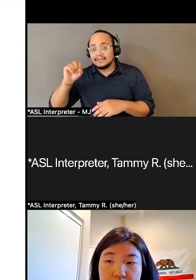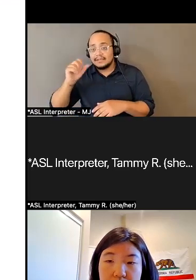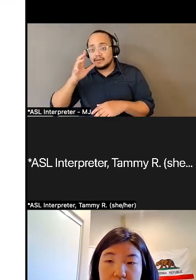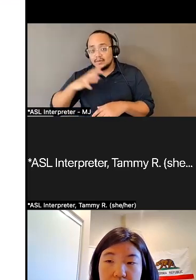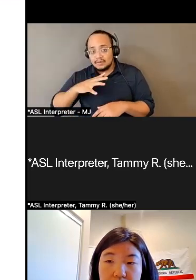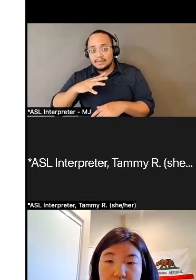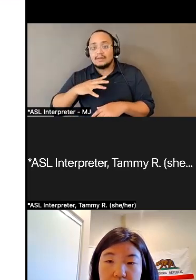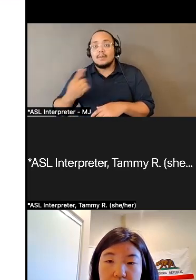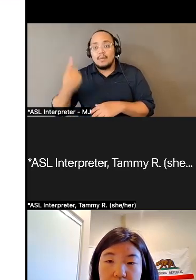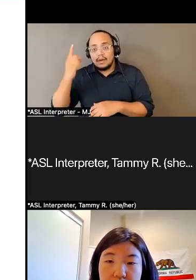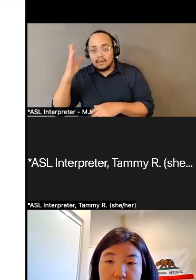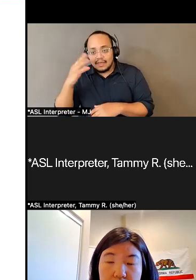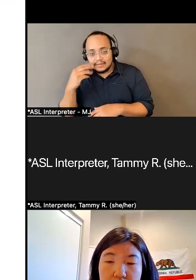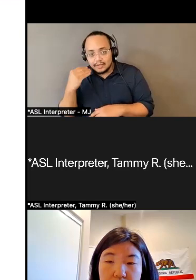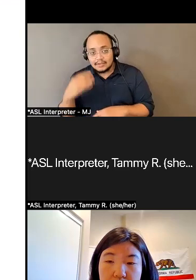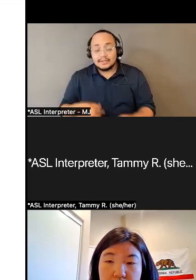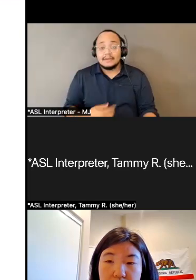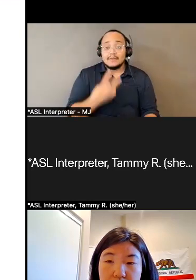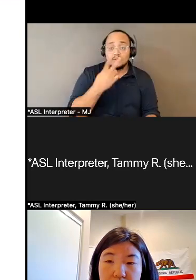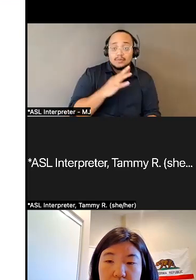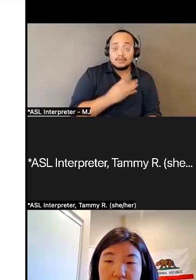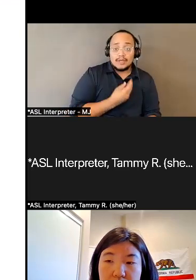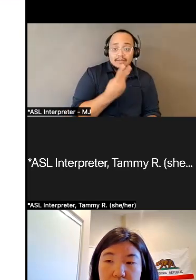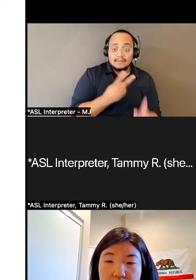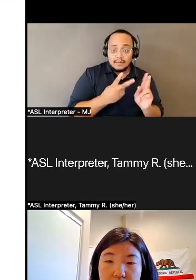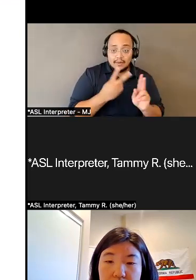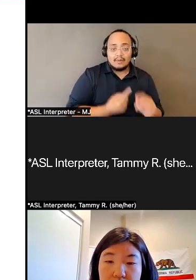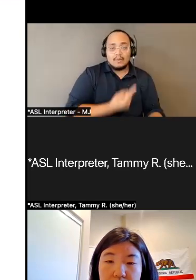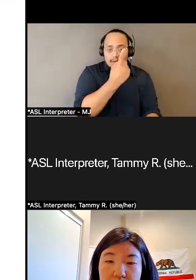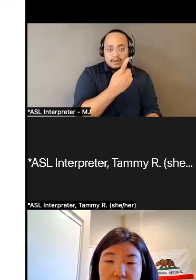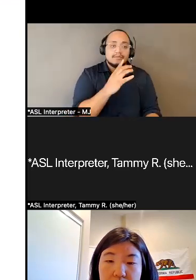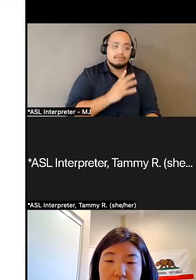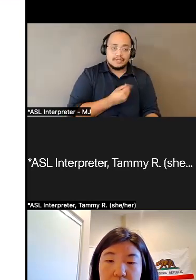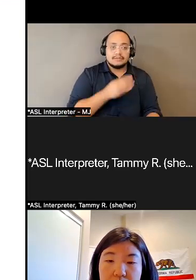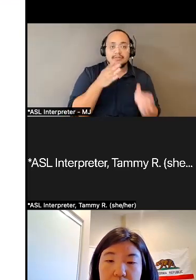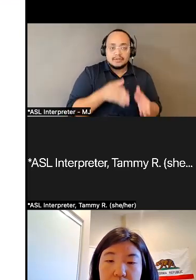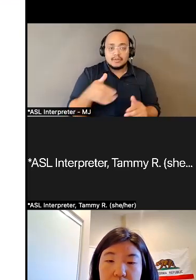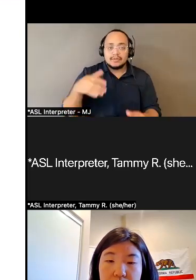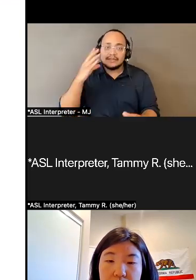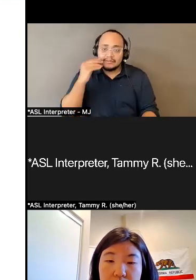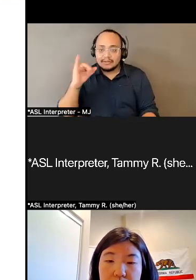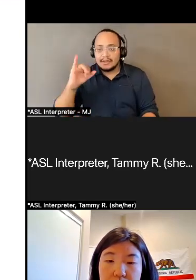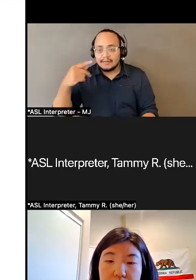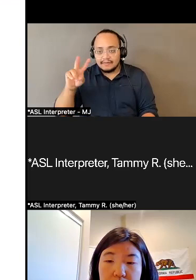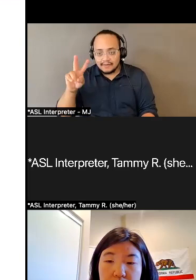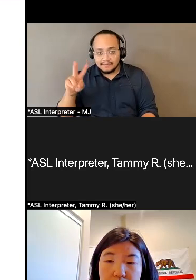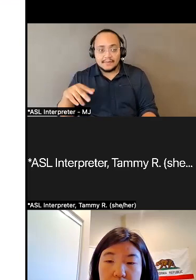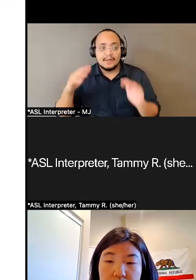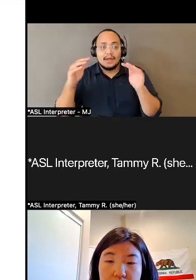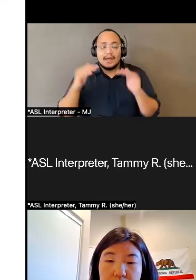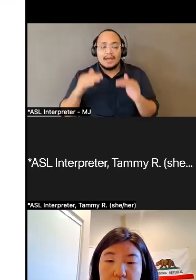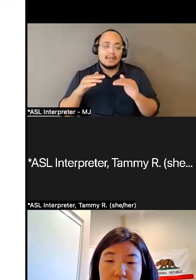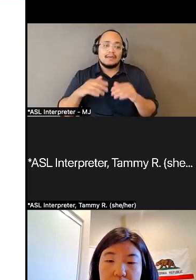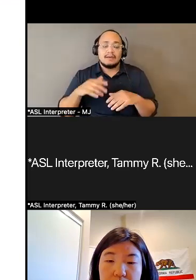2 trans people are subjected to intimate partner violence in their lifetime. And the #1 obstacle to survivors' safety